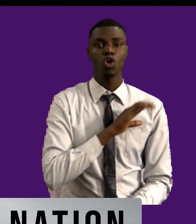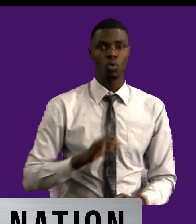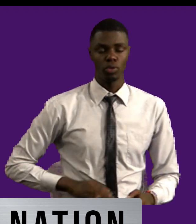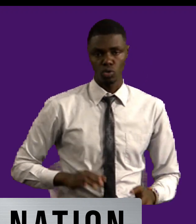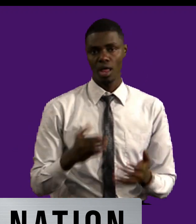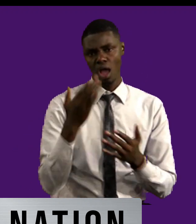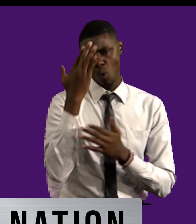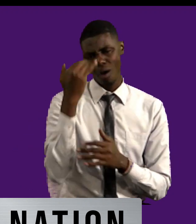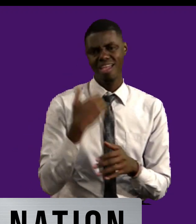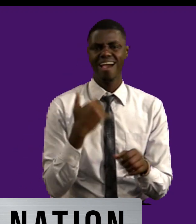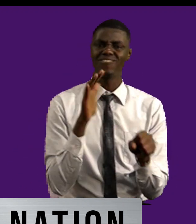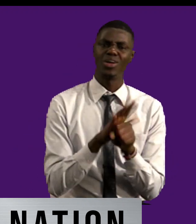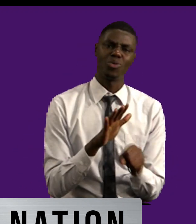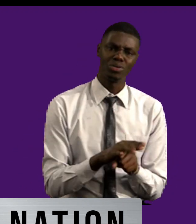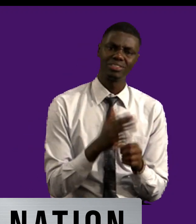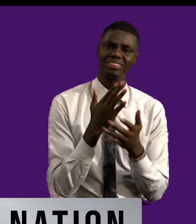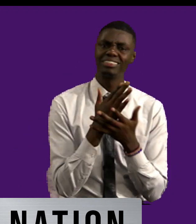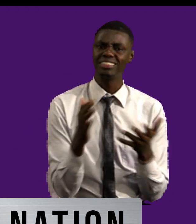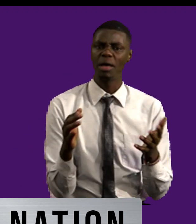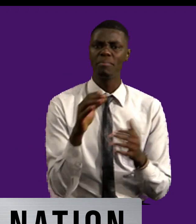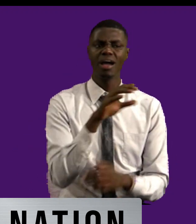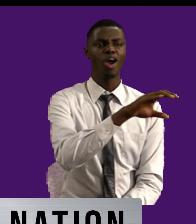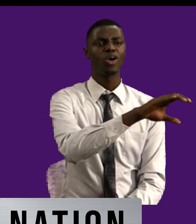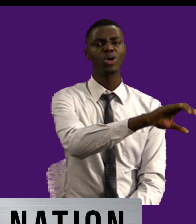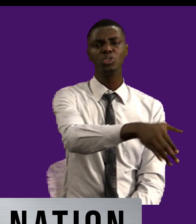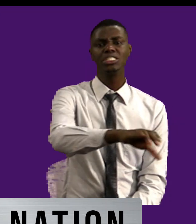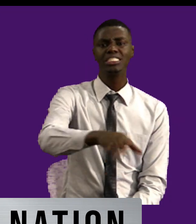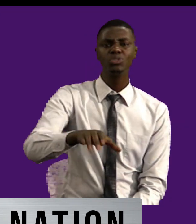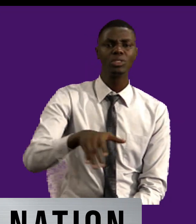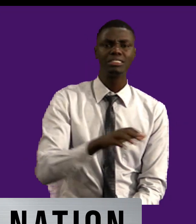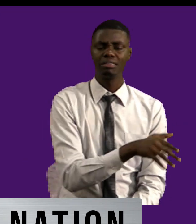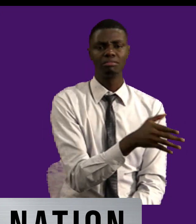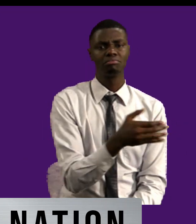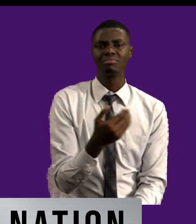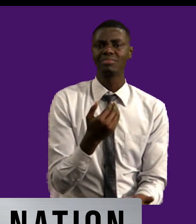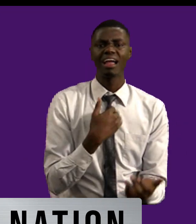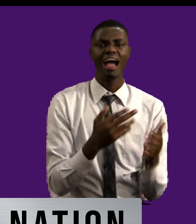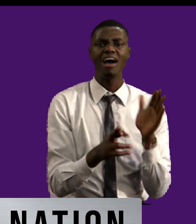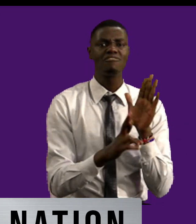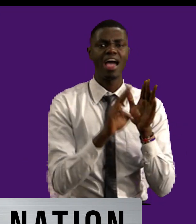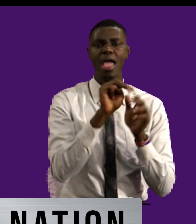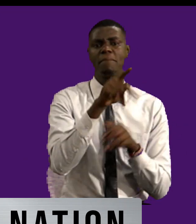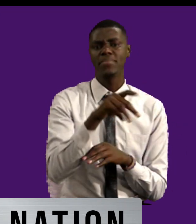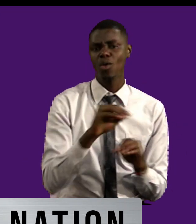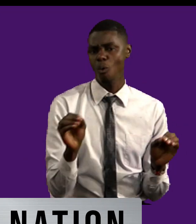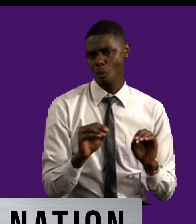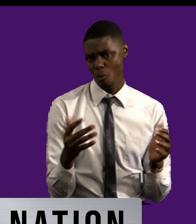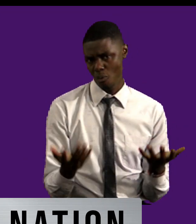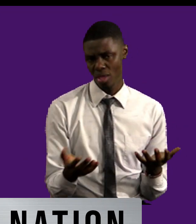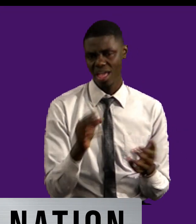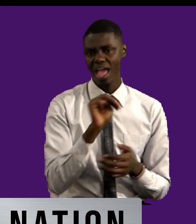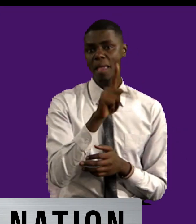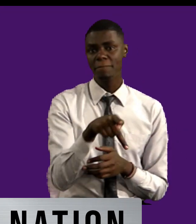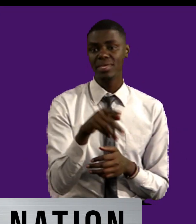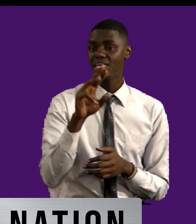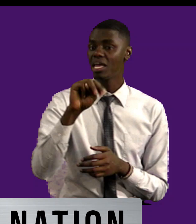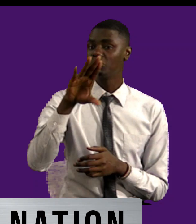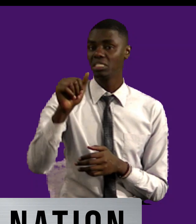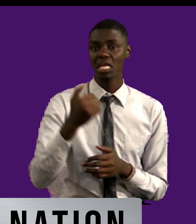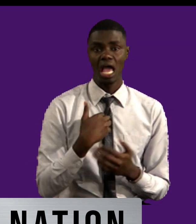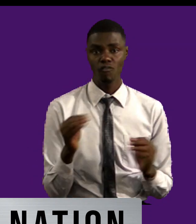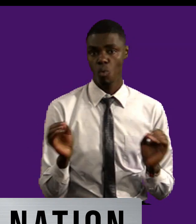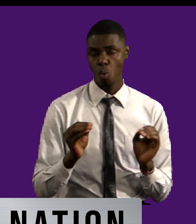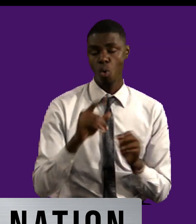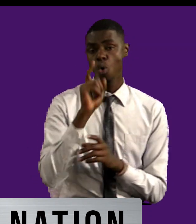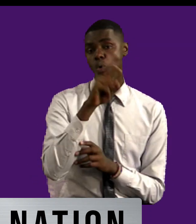there is a lot. There are even some constituencies that do not have their representatives as we speak, MPs and MCAs.